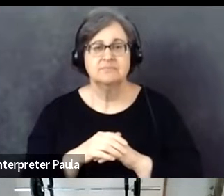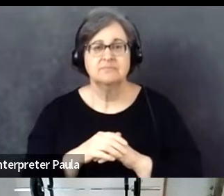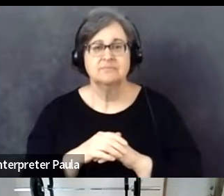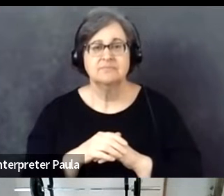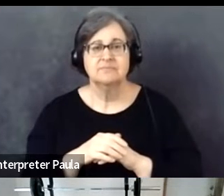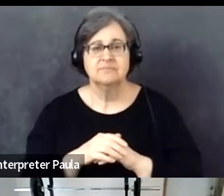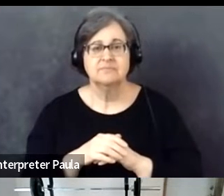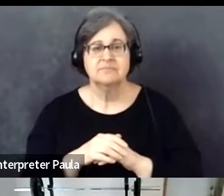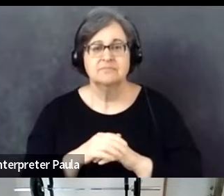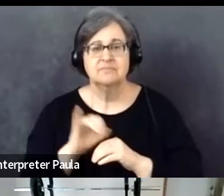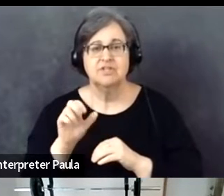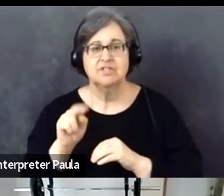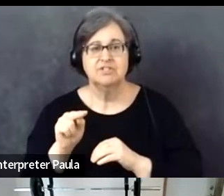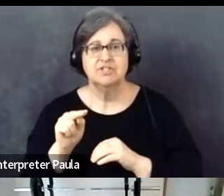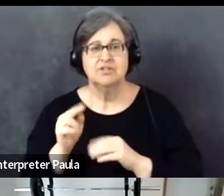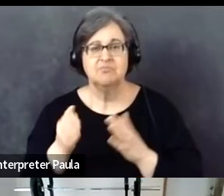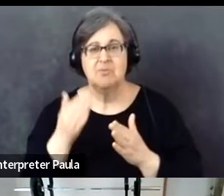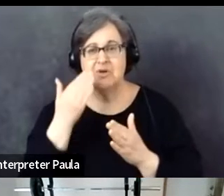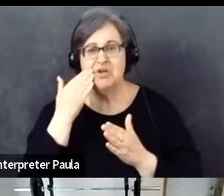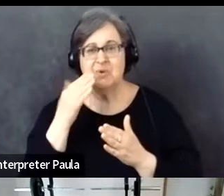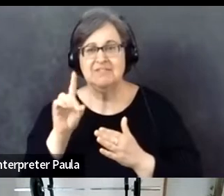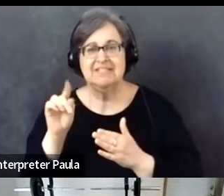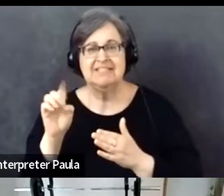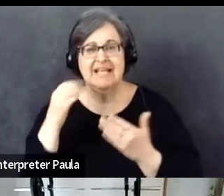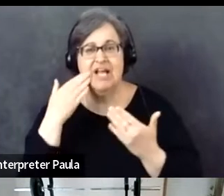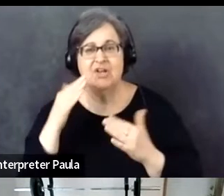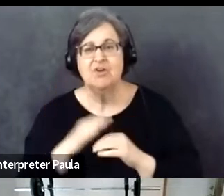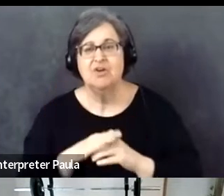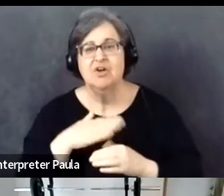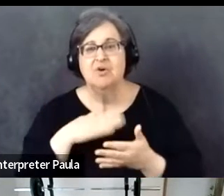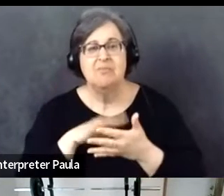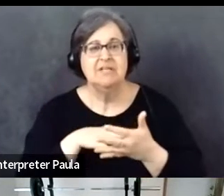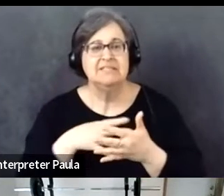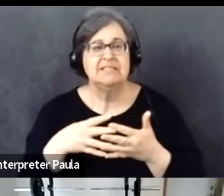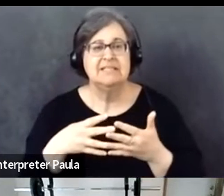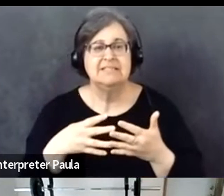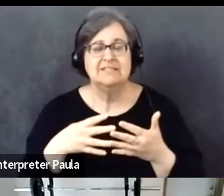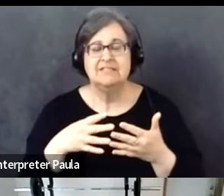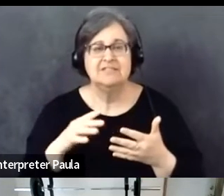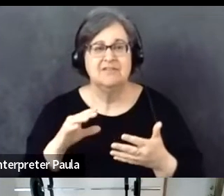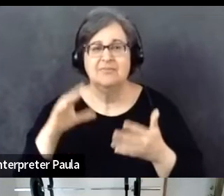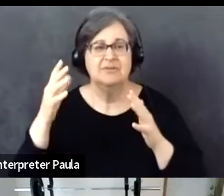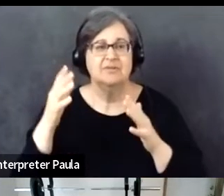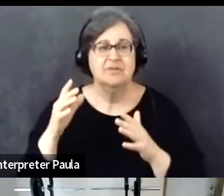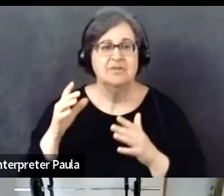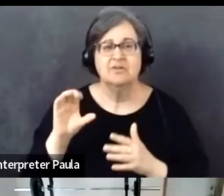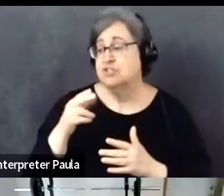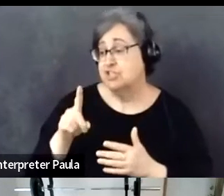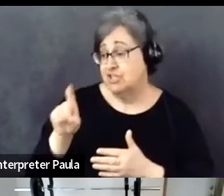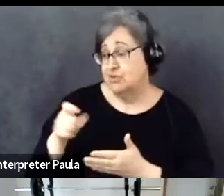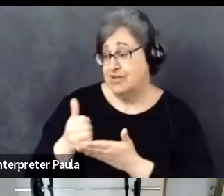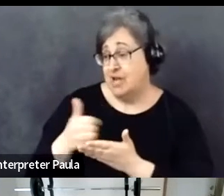Jen probably knows when that date is. I don't have it off the top of my head. My schedule's like a nightmare, but Need some help? I'm